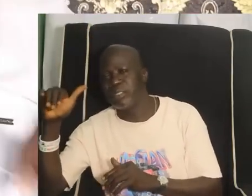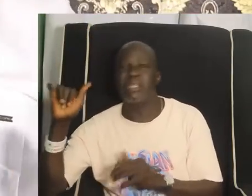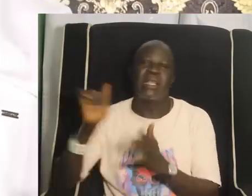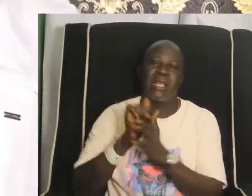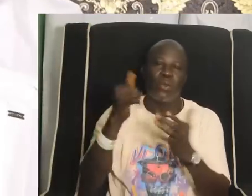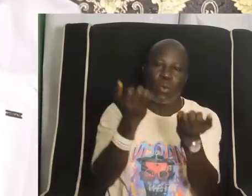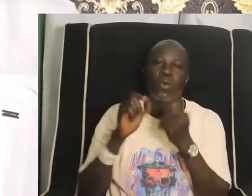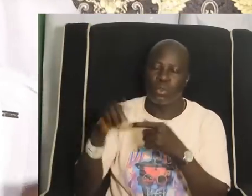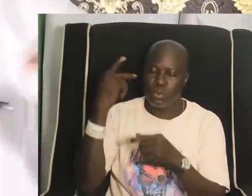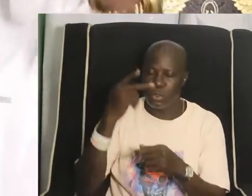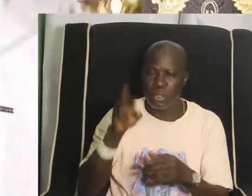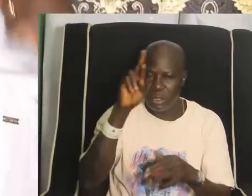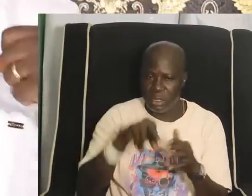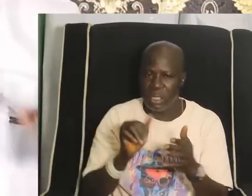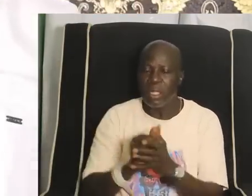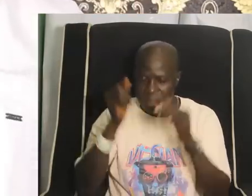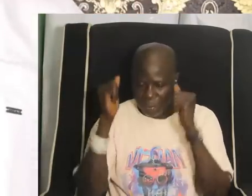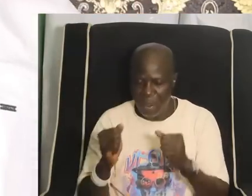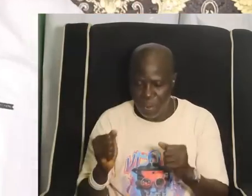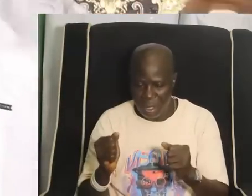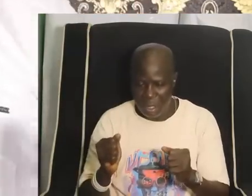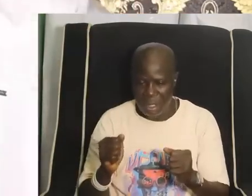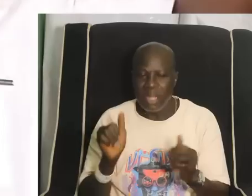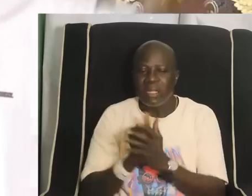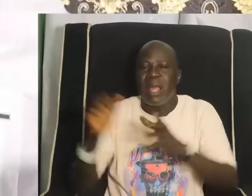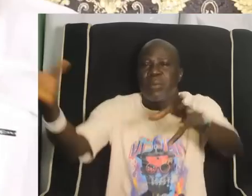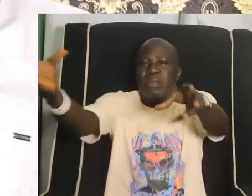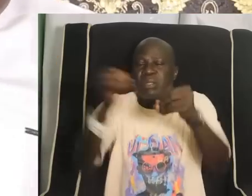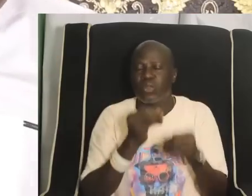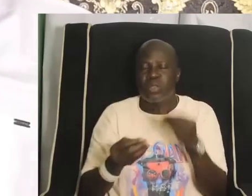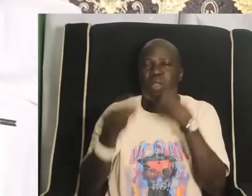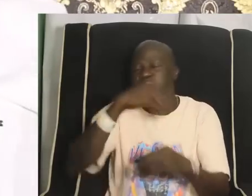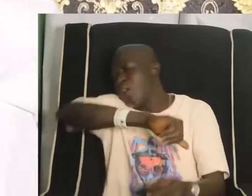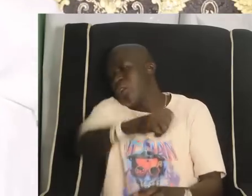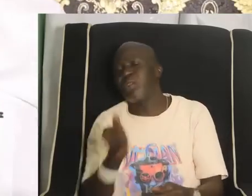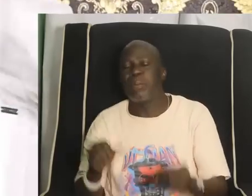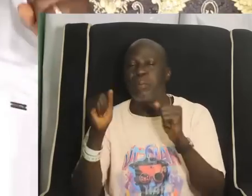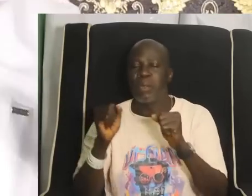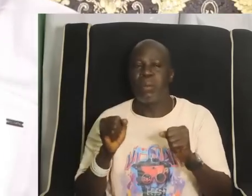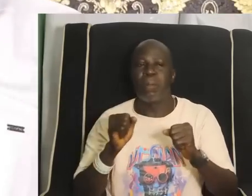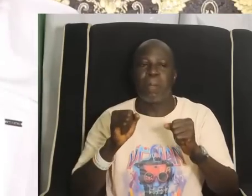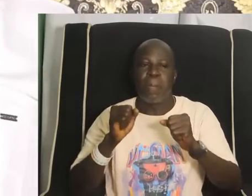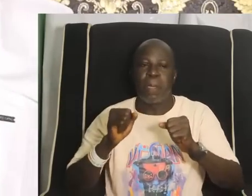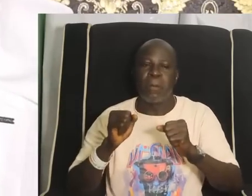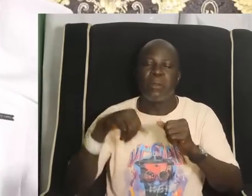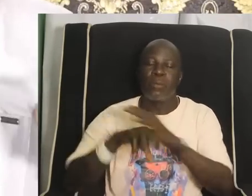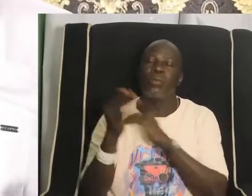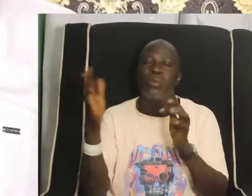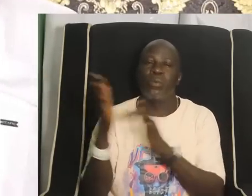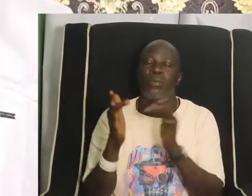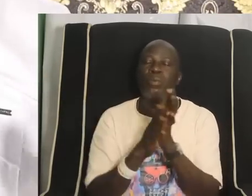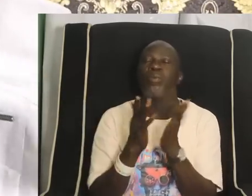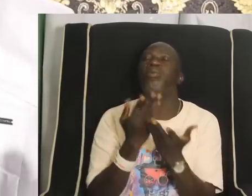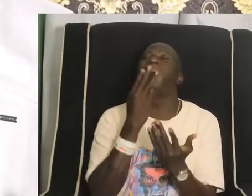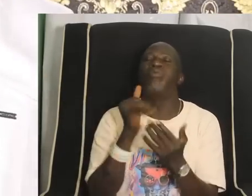Verse 14. That's all we want to read. There is a power. That swallow up other power. Iwe beru ori